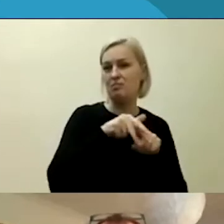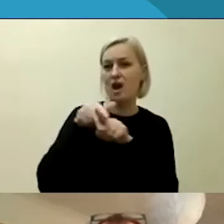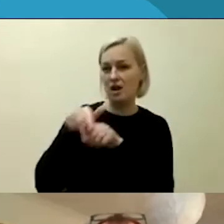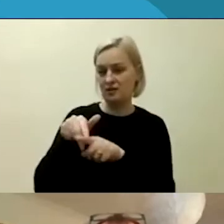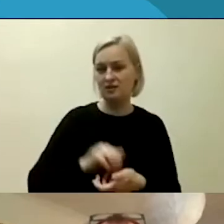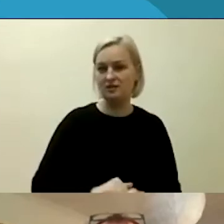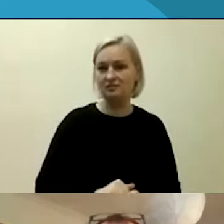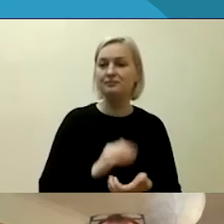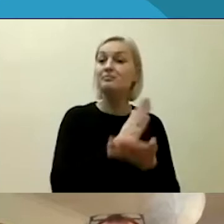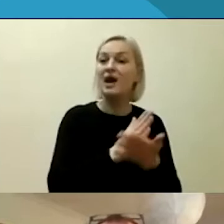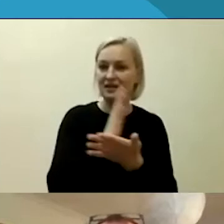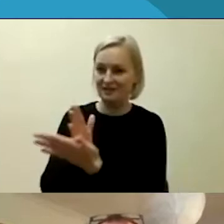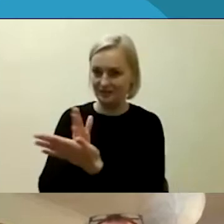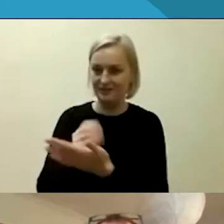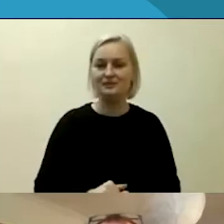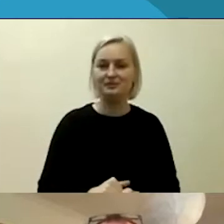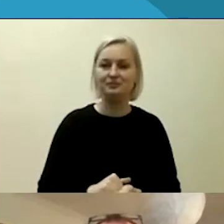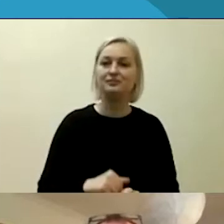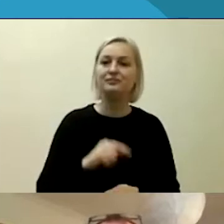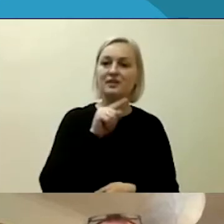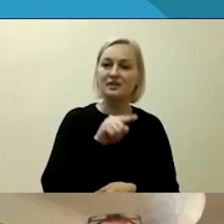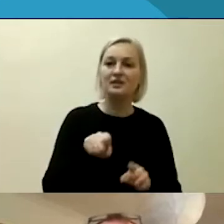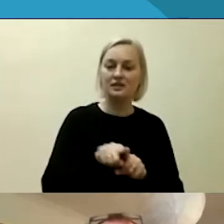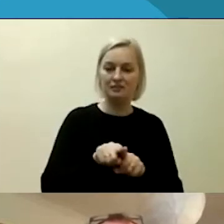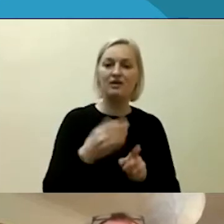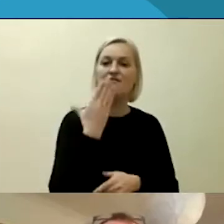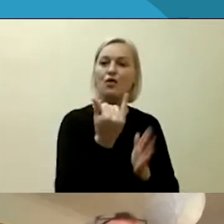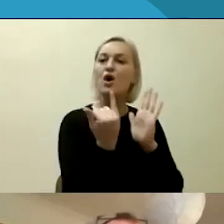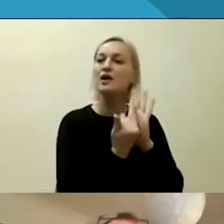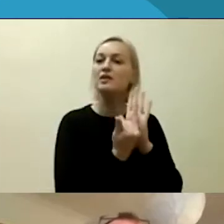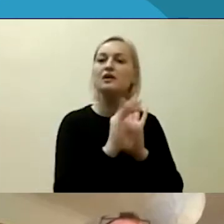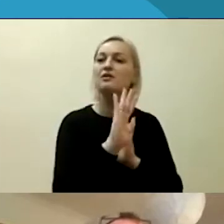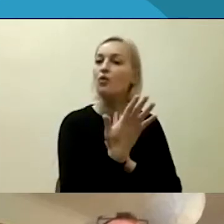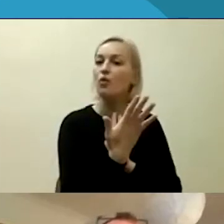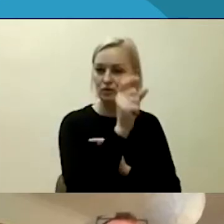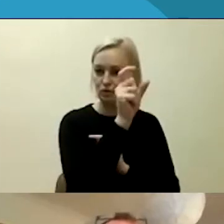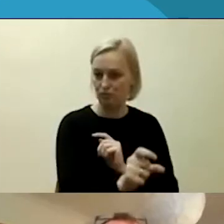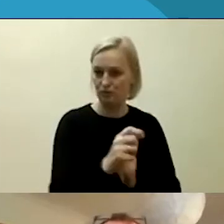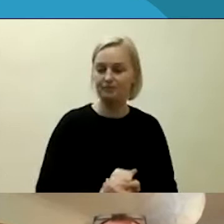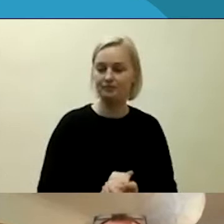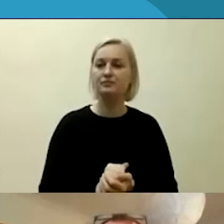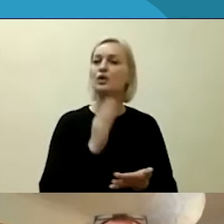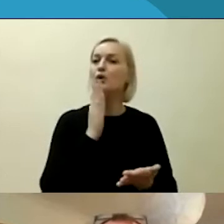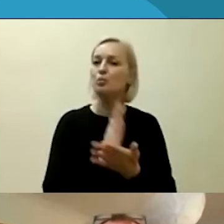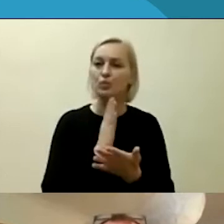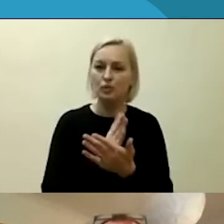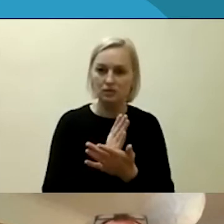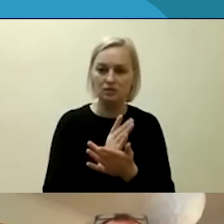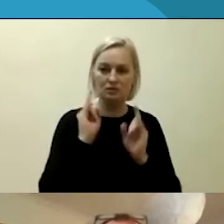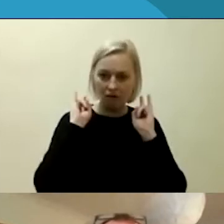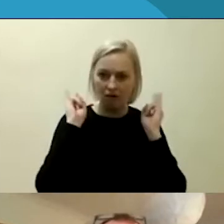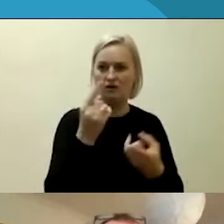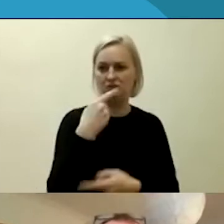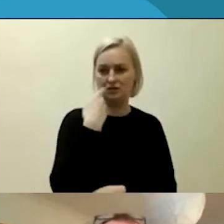is. So that was the need. It was the need to speak into the silence and to break that silence on racism.